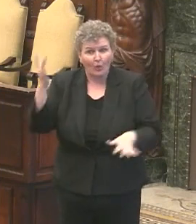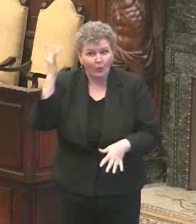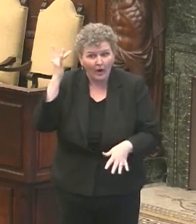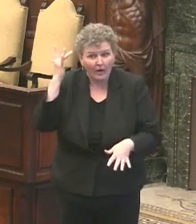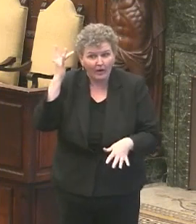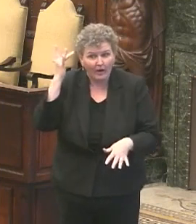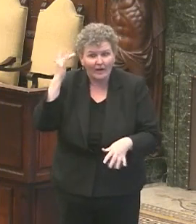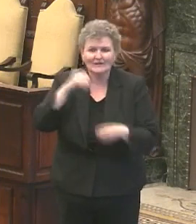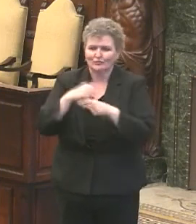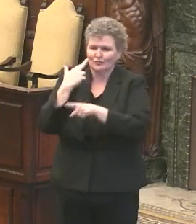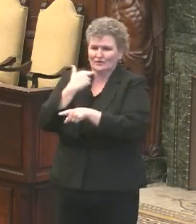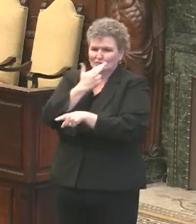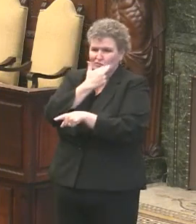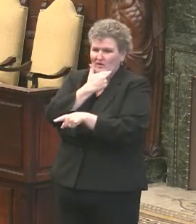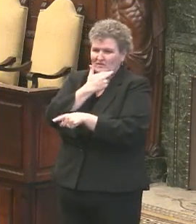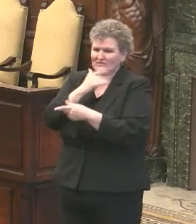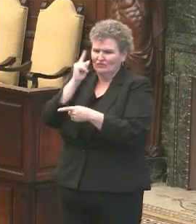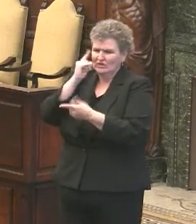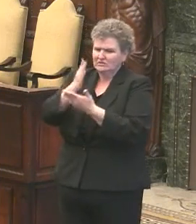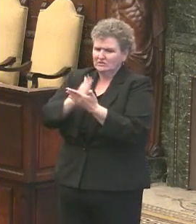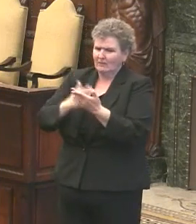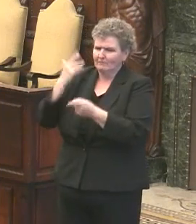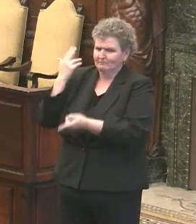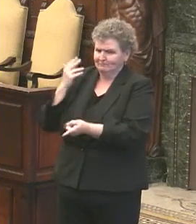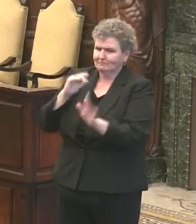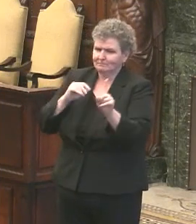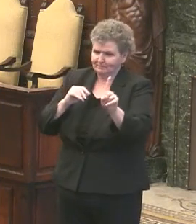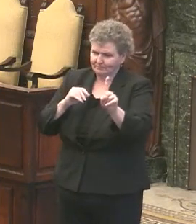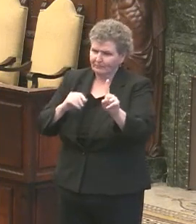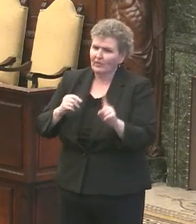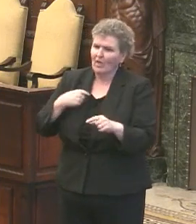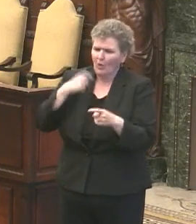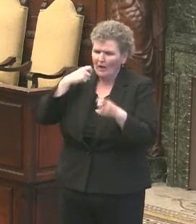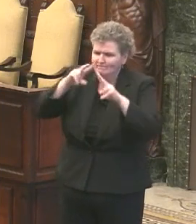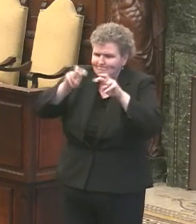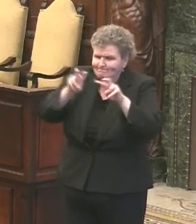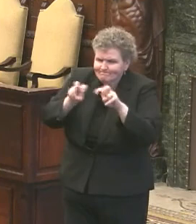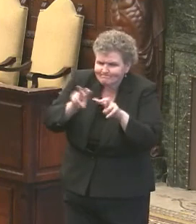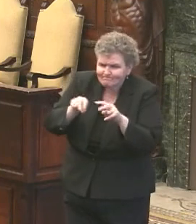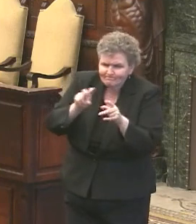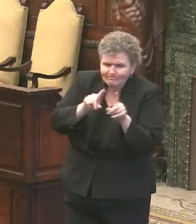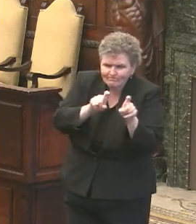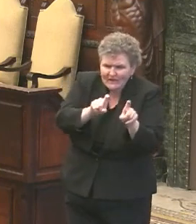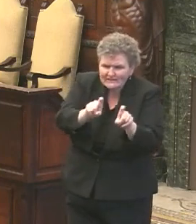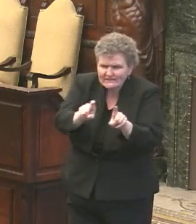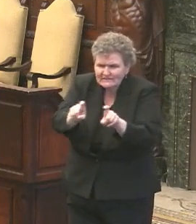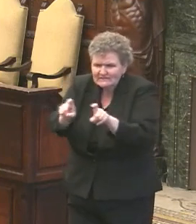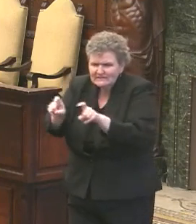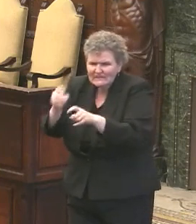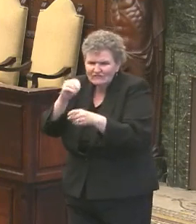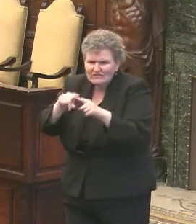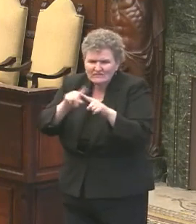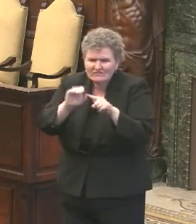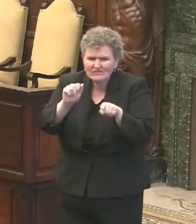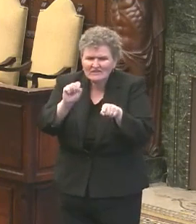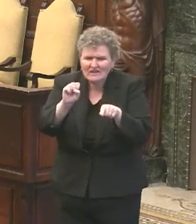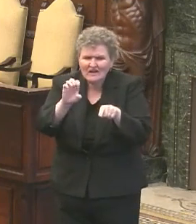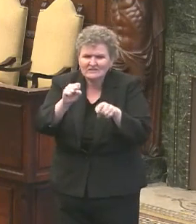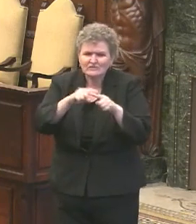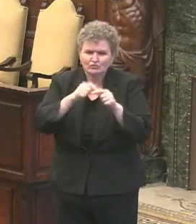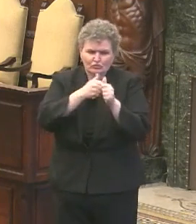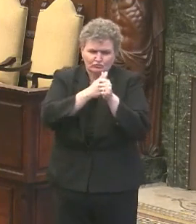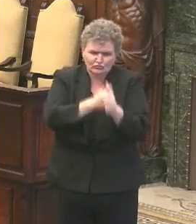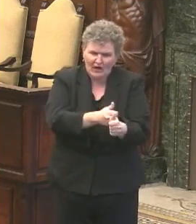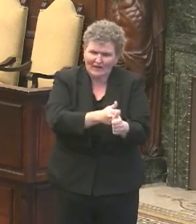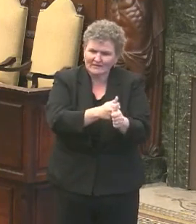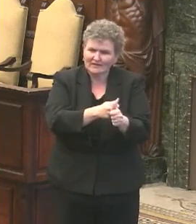restaurants. Here's what we have on that, is that we went carefully through the interviews we did for our cases as part of contact tracing. We looked for the